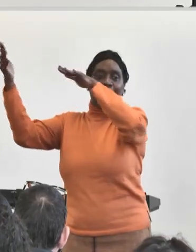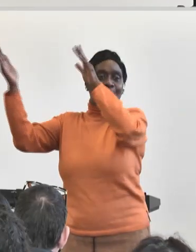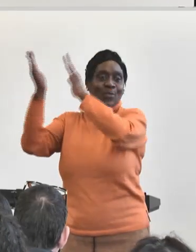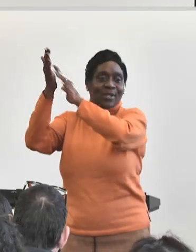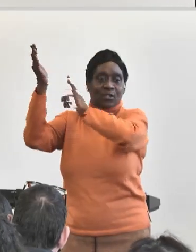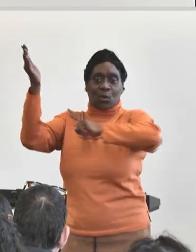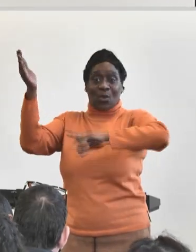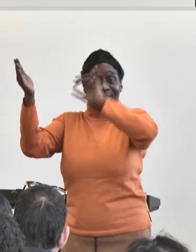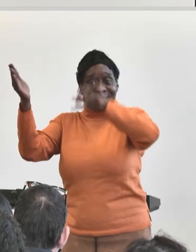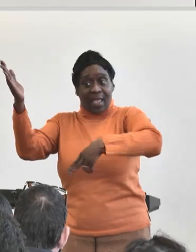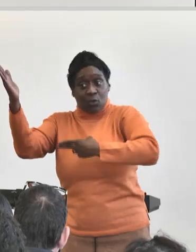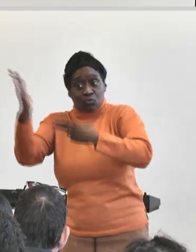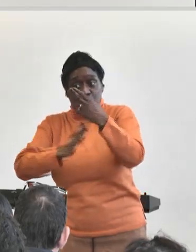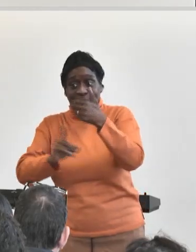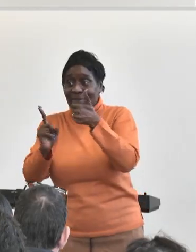exclusive truth